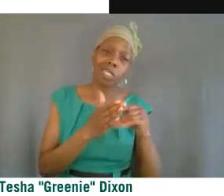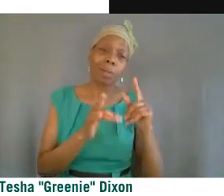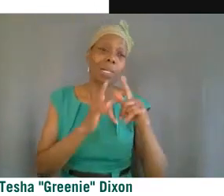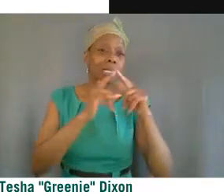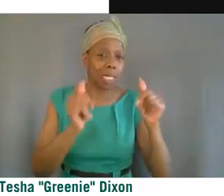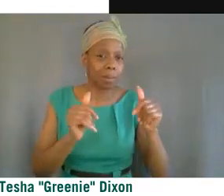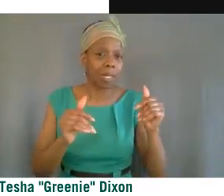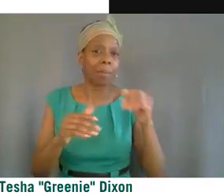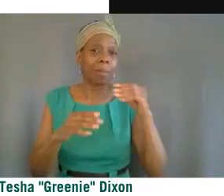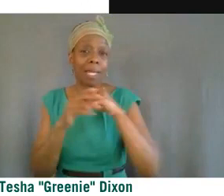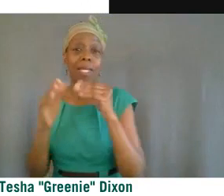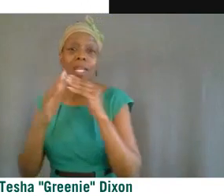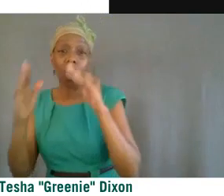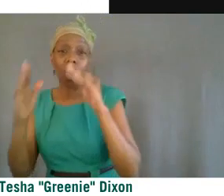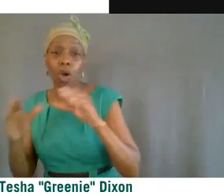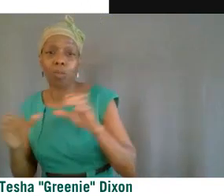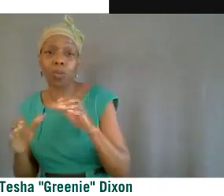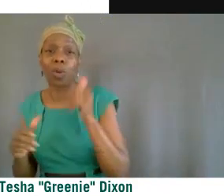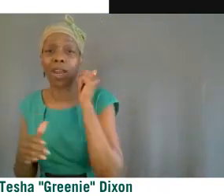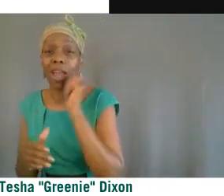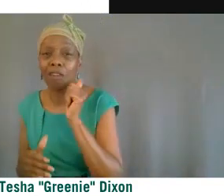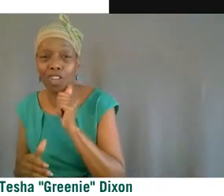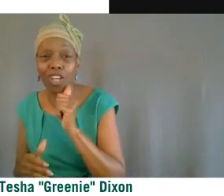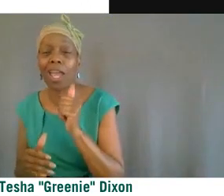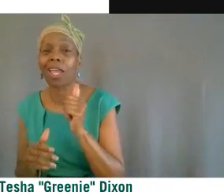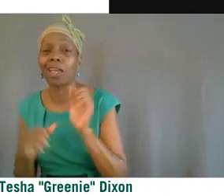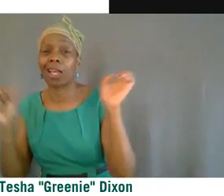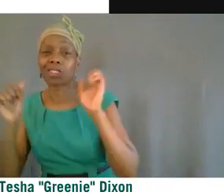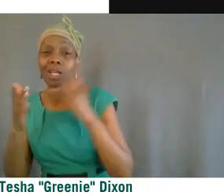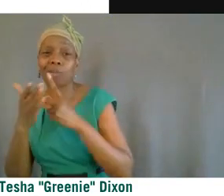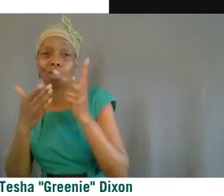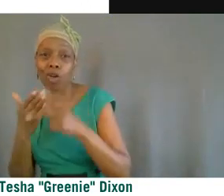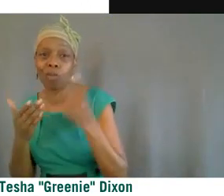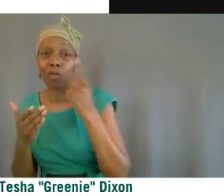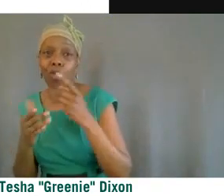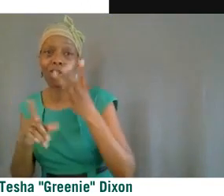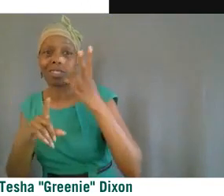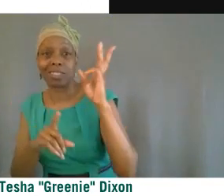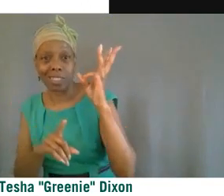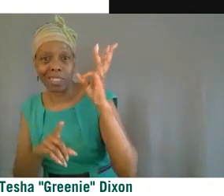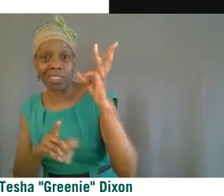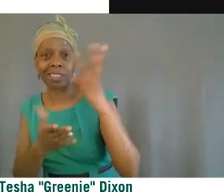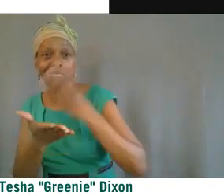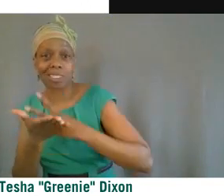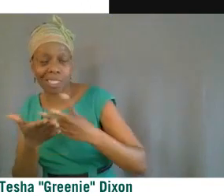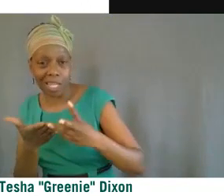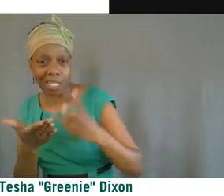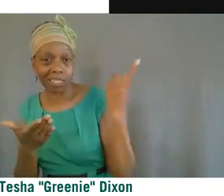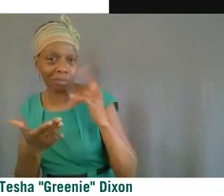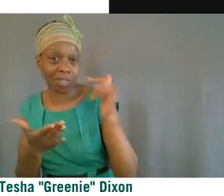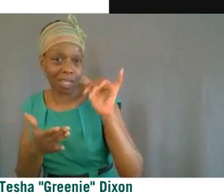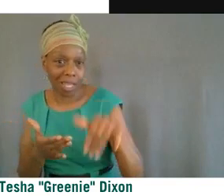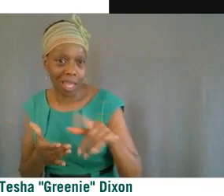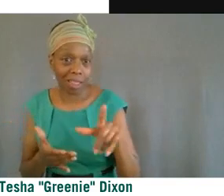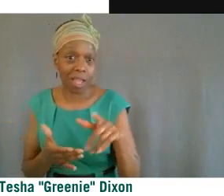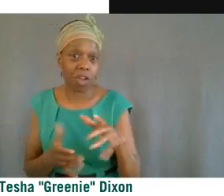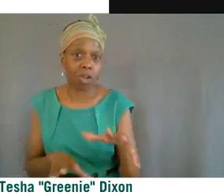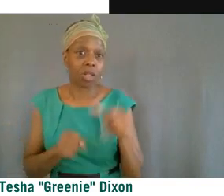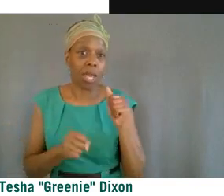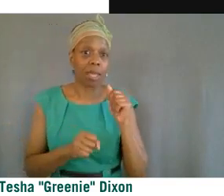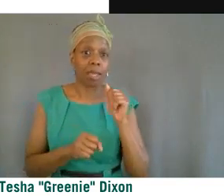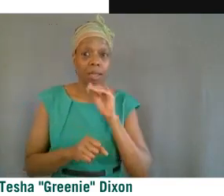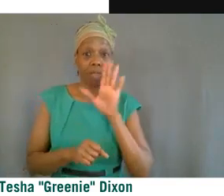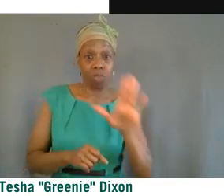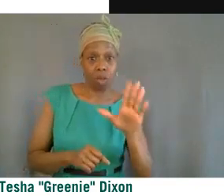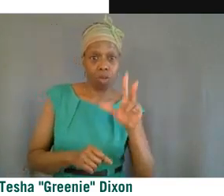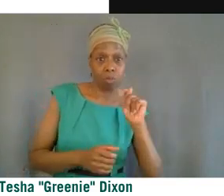program every day, or 6 days a week, or something like that. So they're taking those gains and